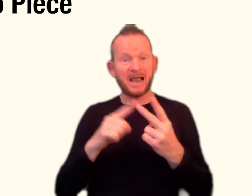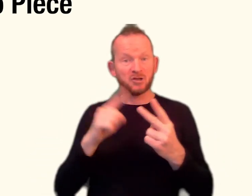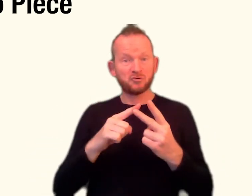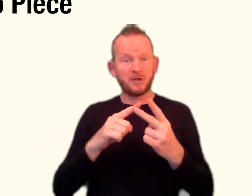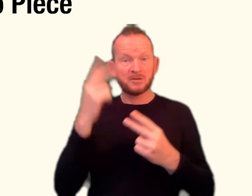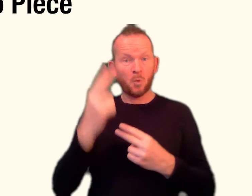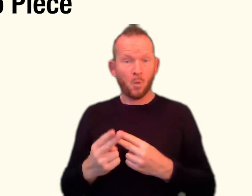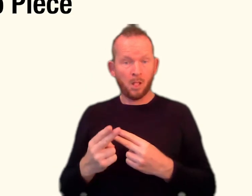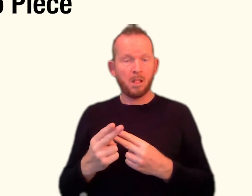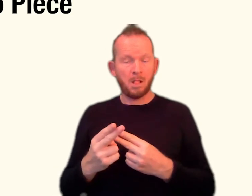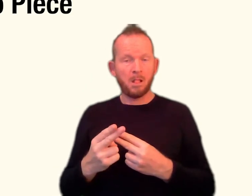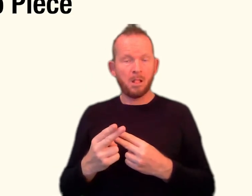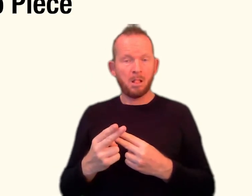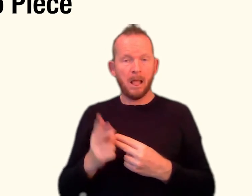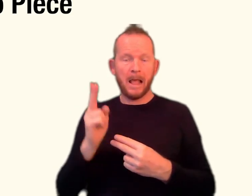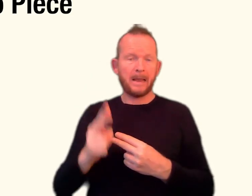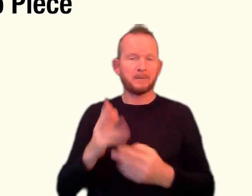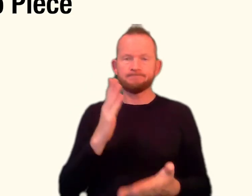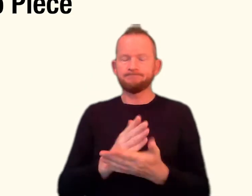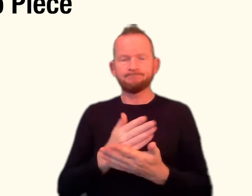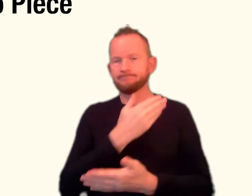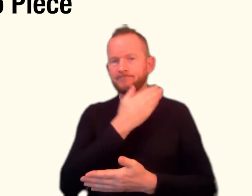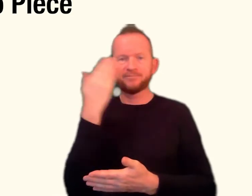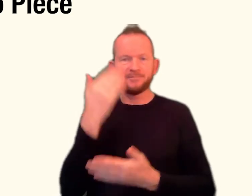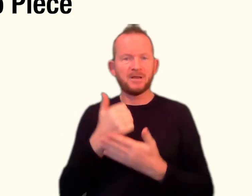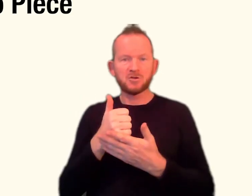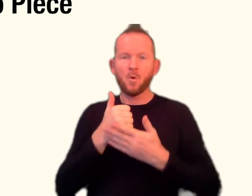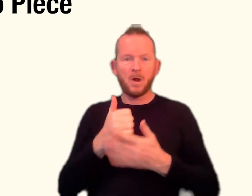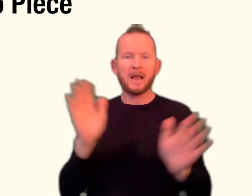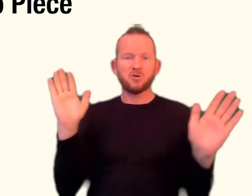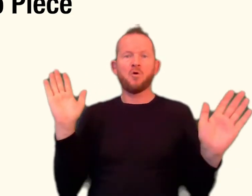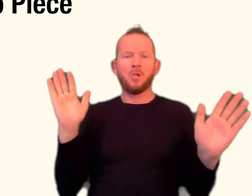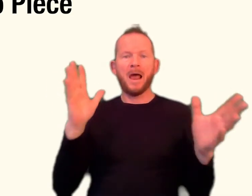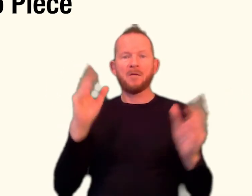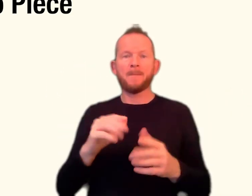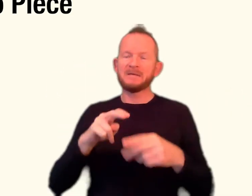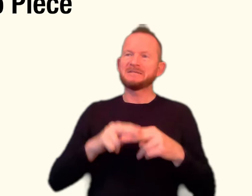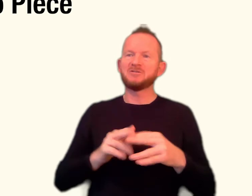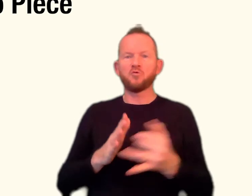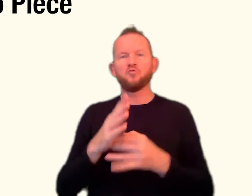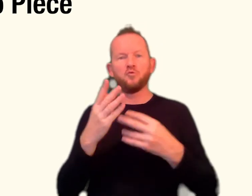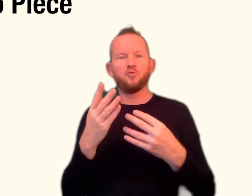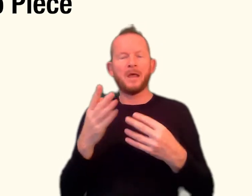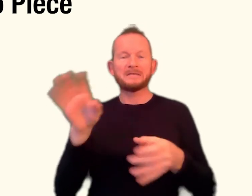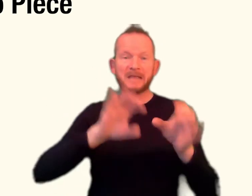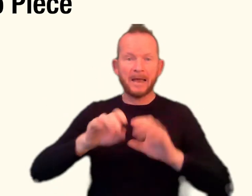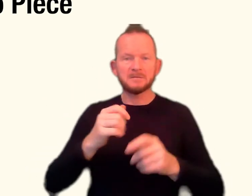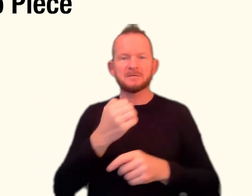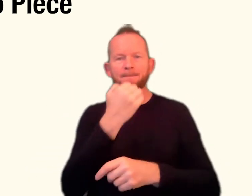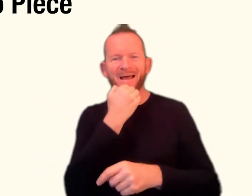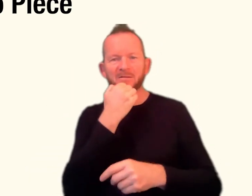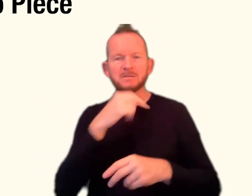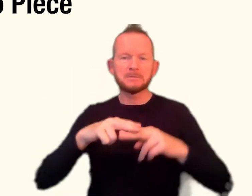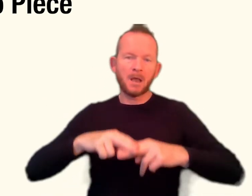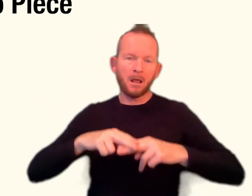school. Again, absolutely no support. I remember just sitting through subjects like science and maths, and because I